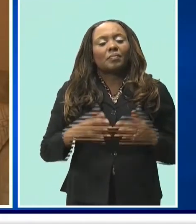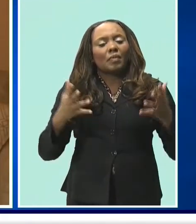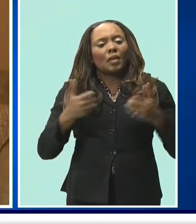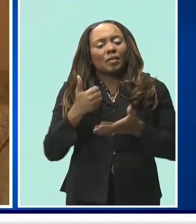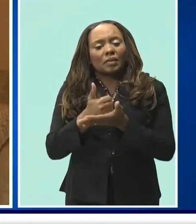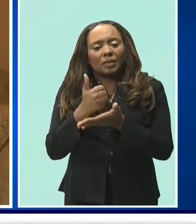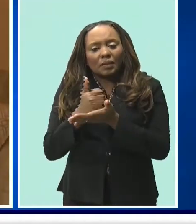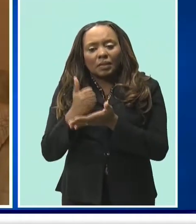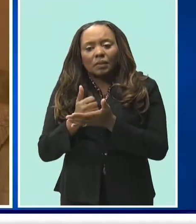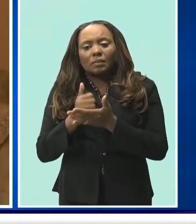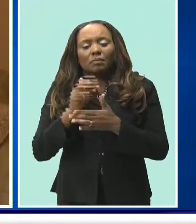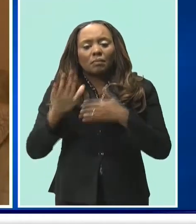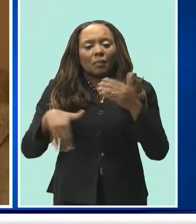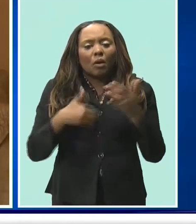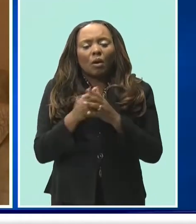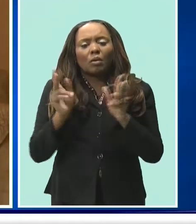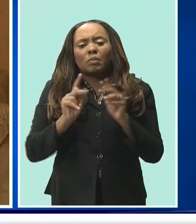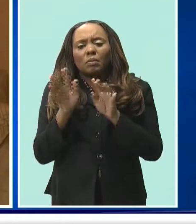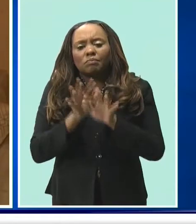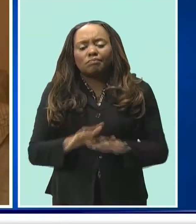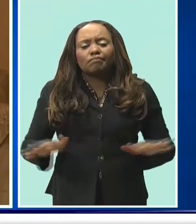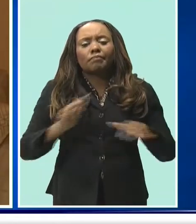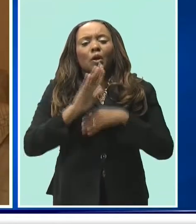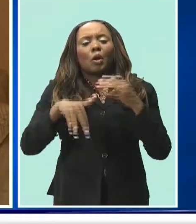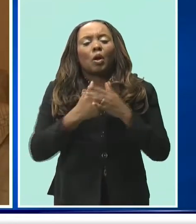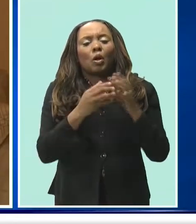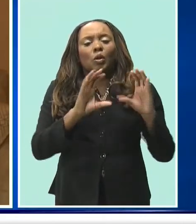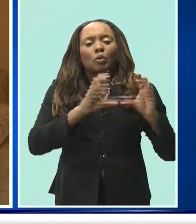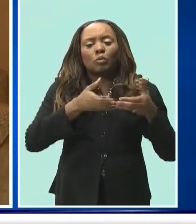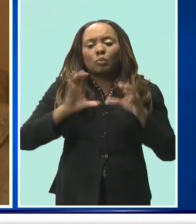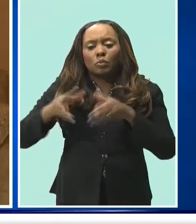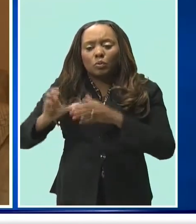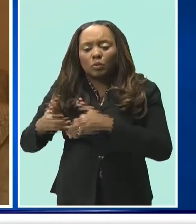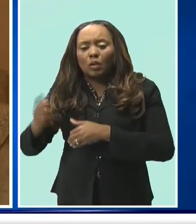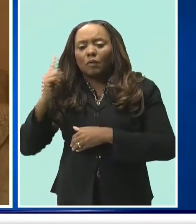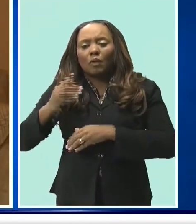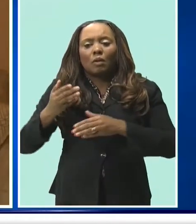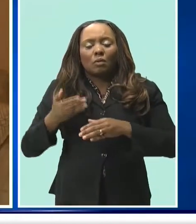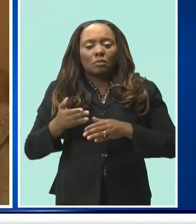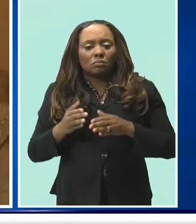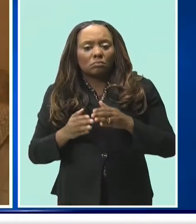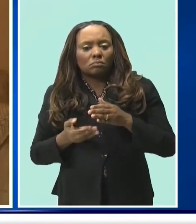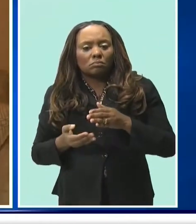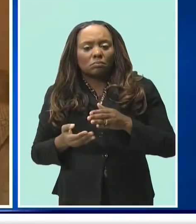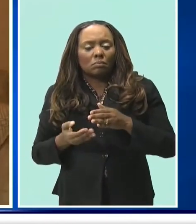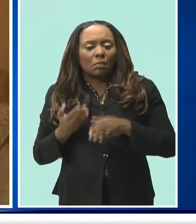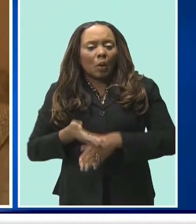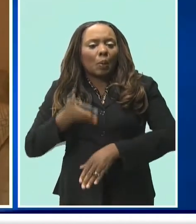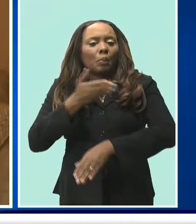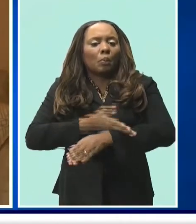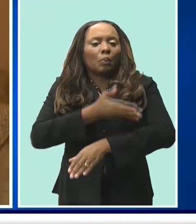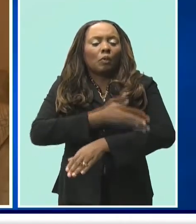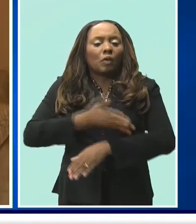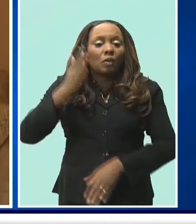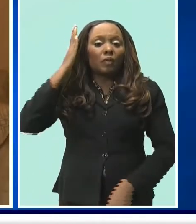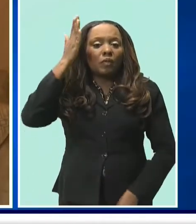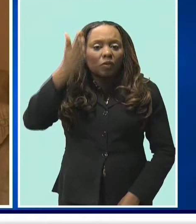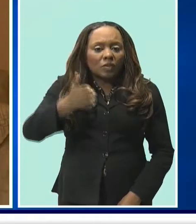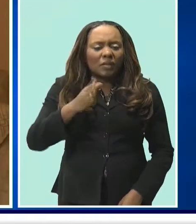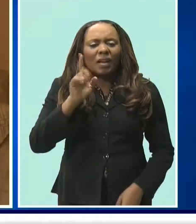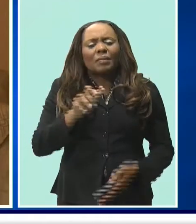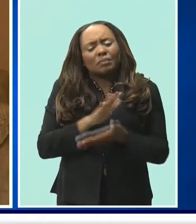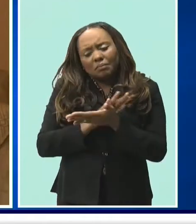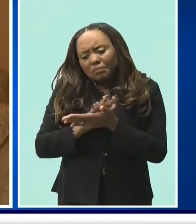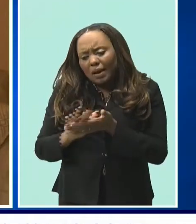district, we are using the theme, Building a Better Tomorrow Through Kindness. We figure that we need to get back